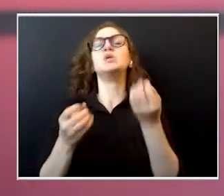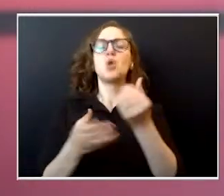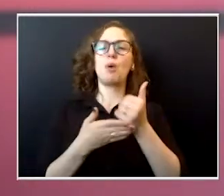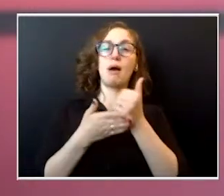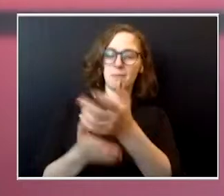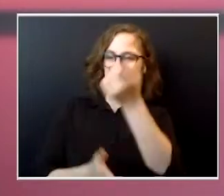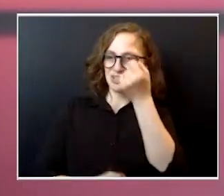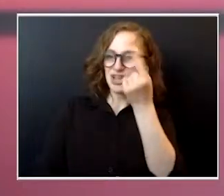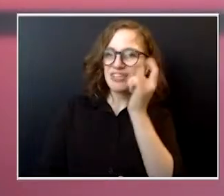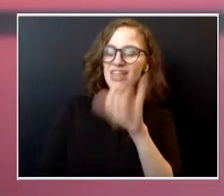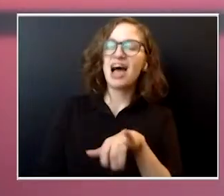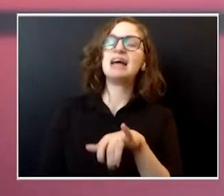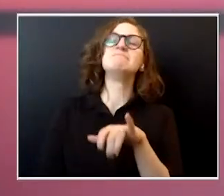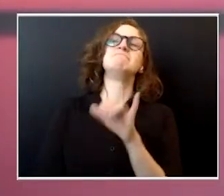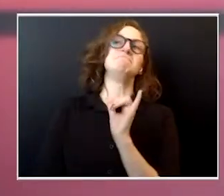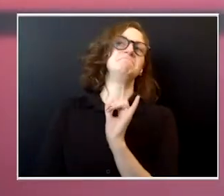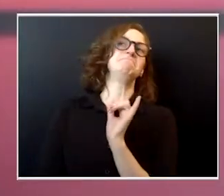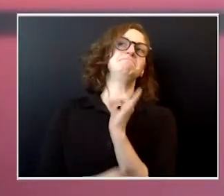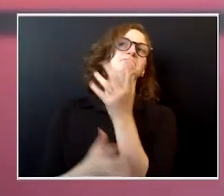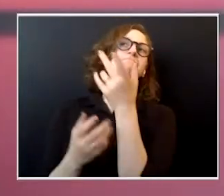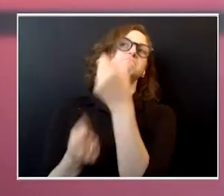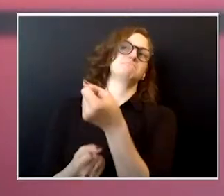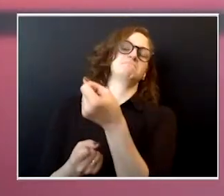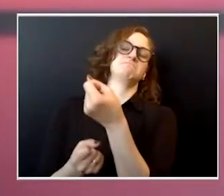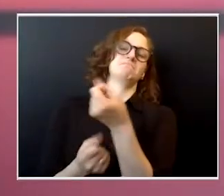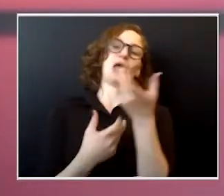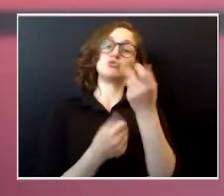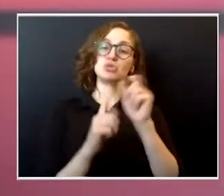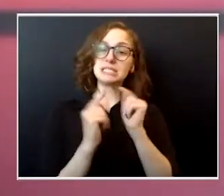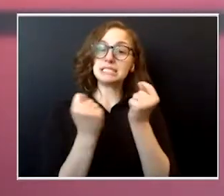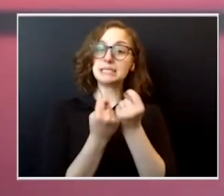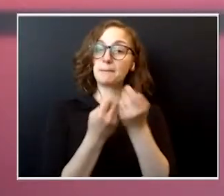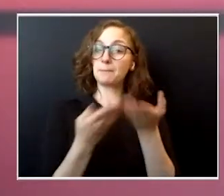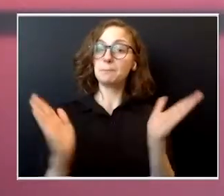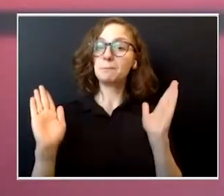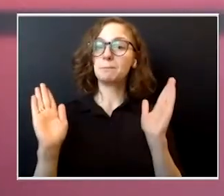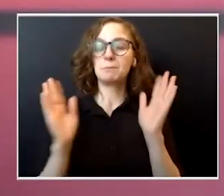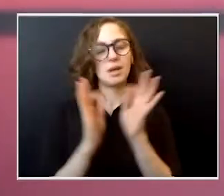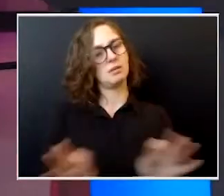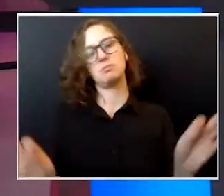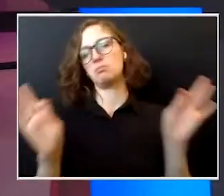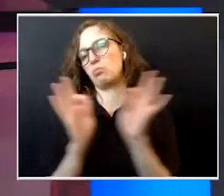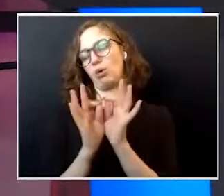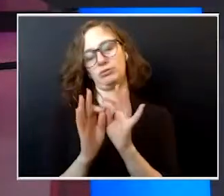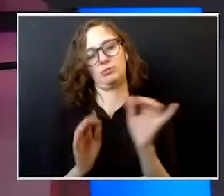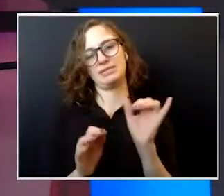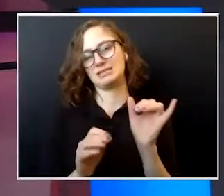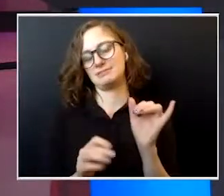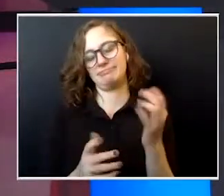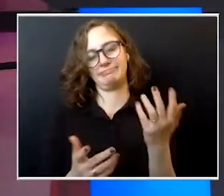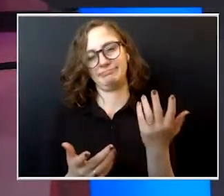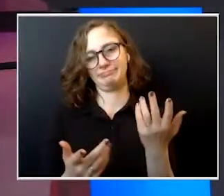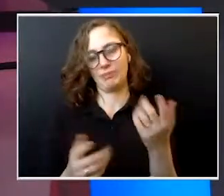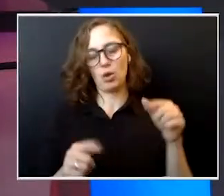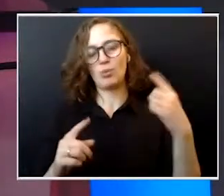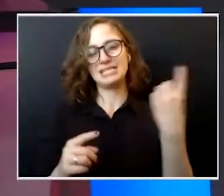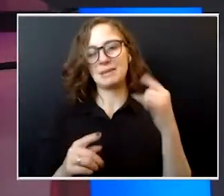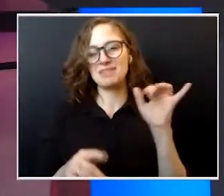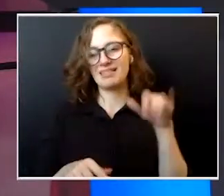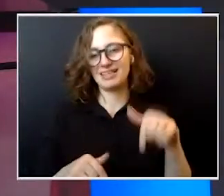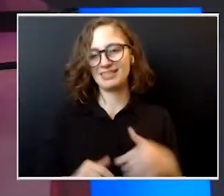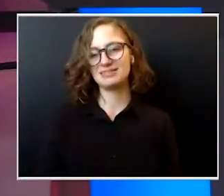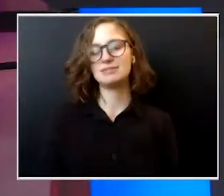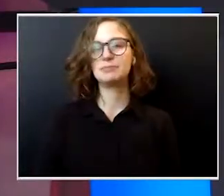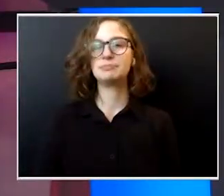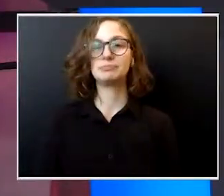in you and the trust in the rest of the team is very important when you're taking on something like this. And I've interviewed your patients before. One of your former